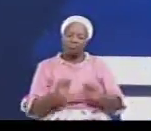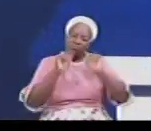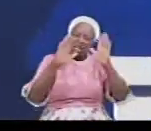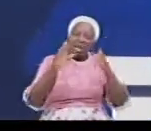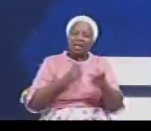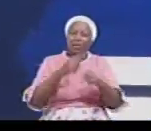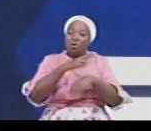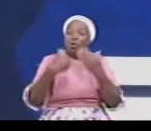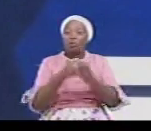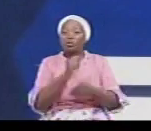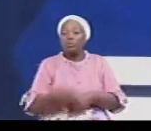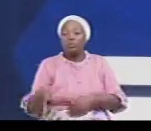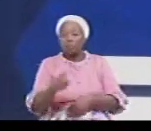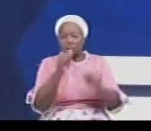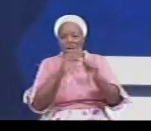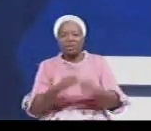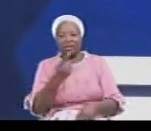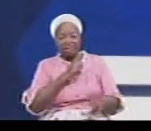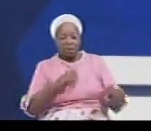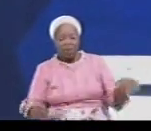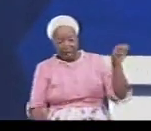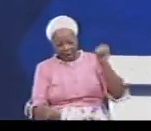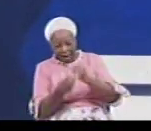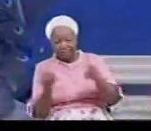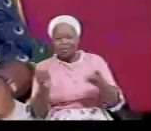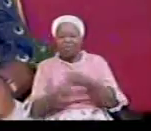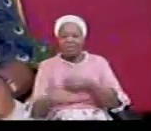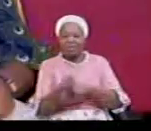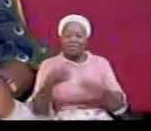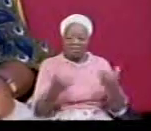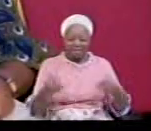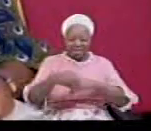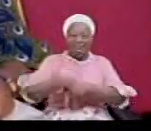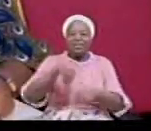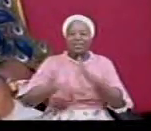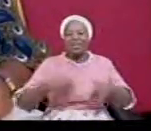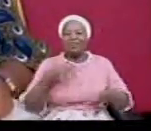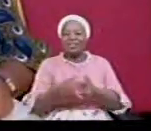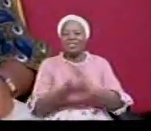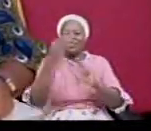those blessings, the Lord will add to them tonight in your life.